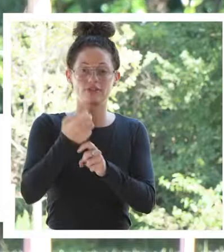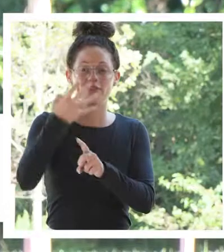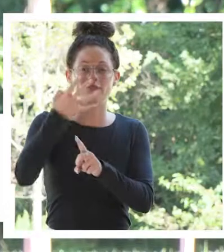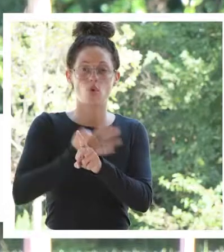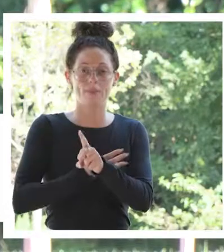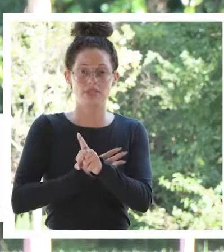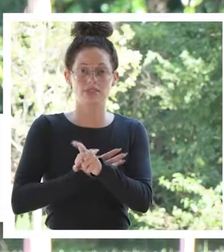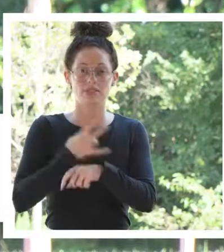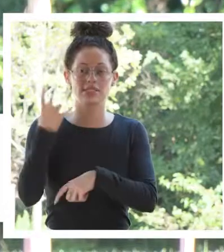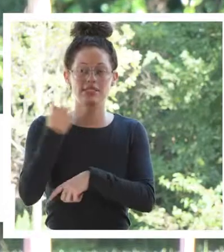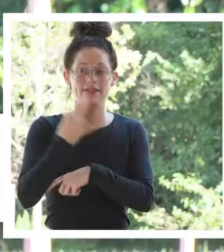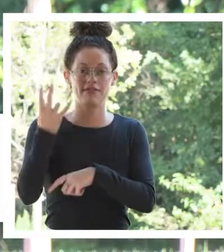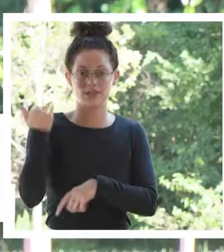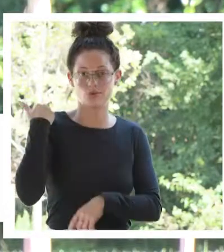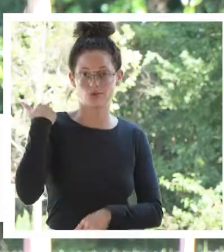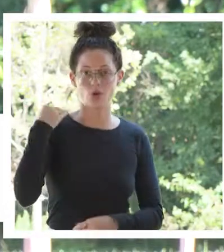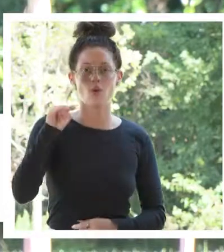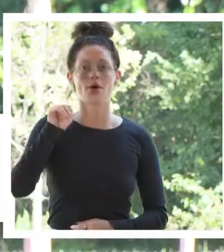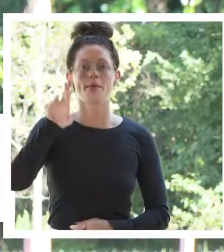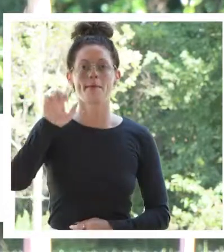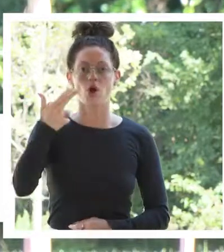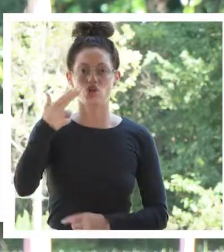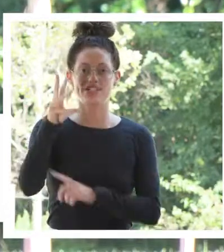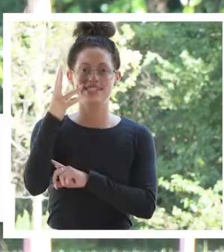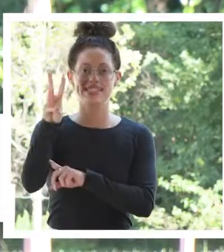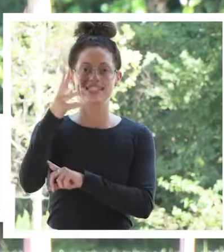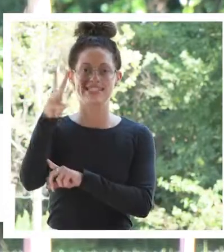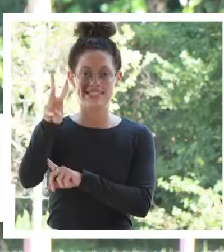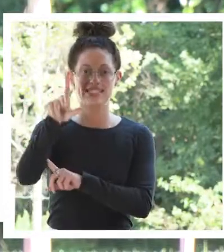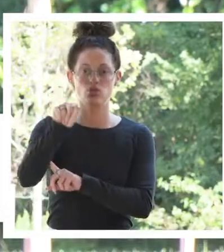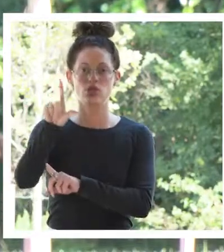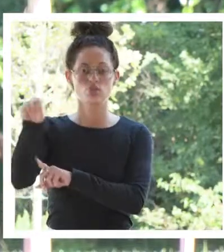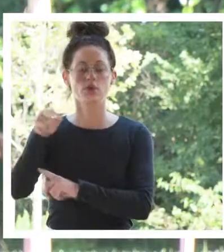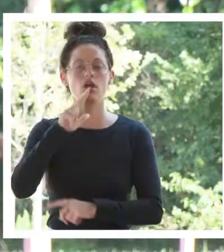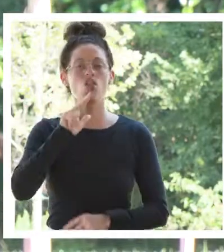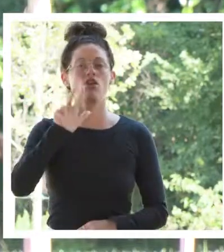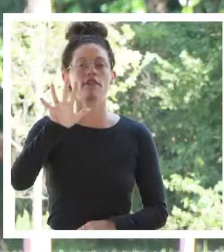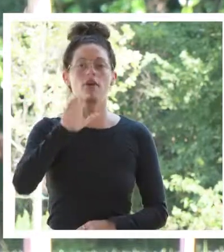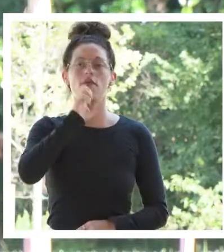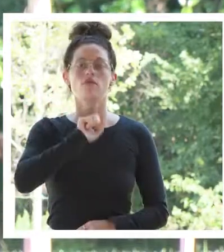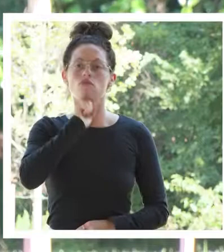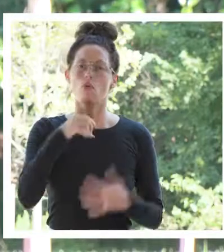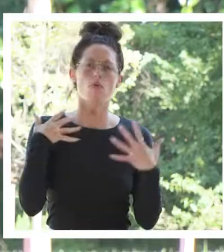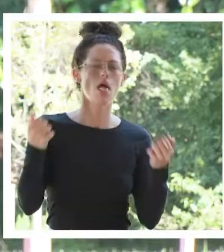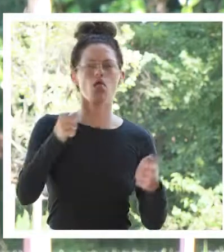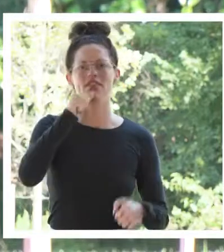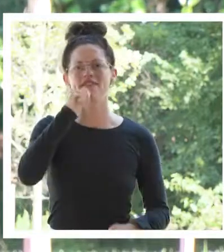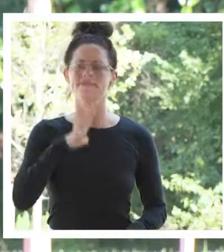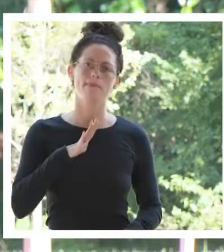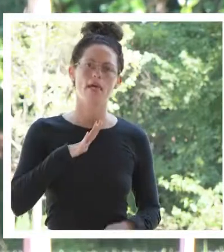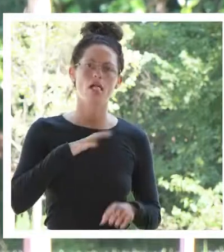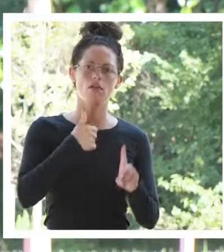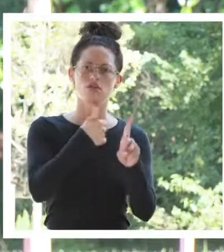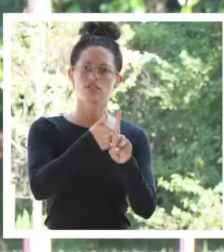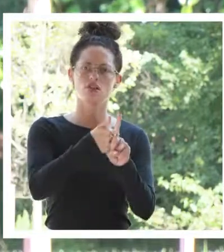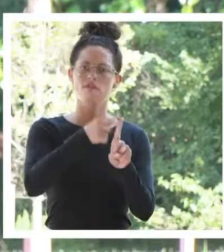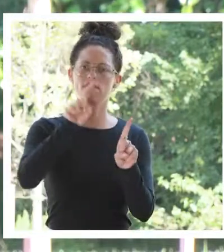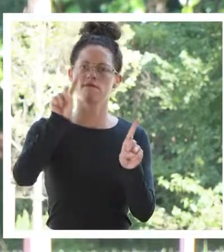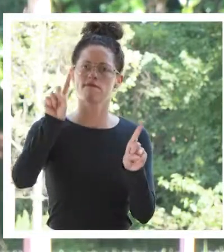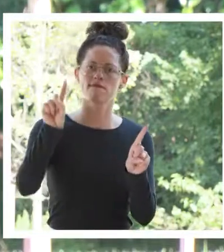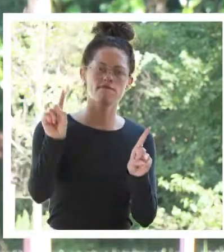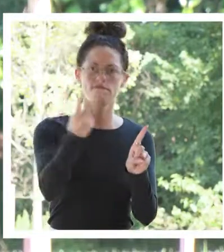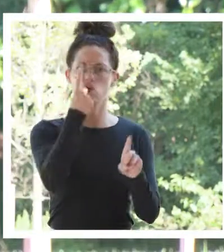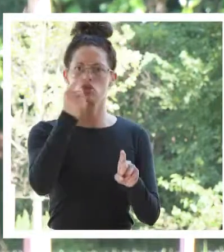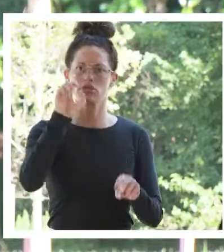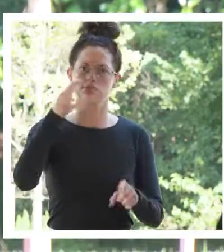ago on March 16th, as you heard from County Executive, a 35-year-old healthy female became our first case of COVID-19 in